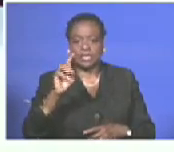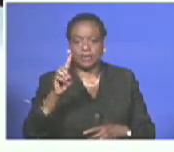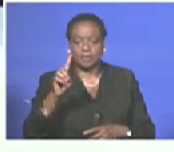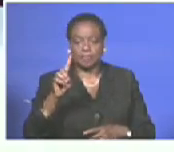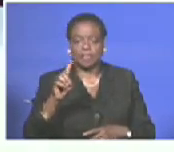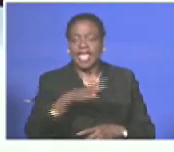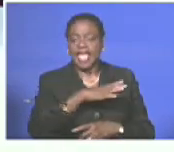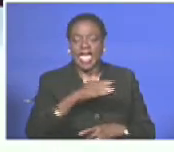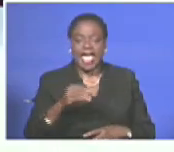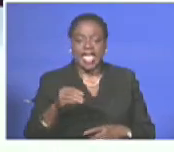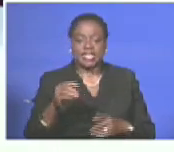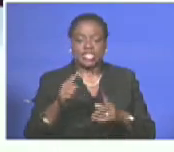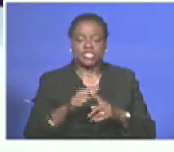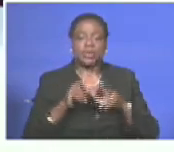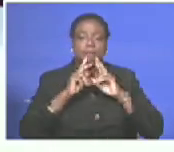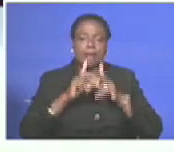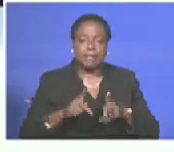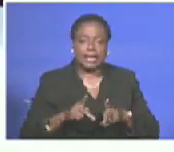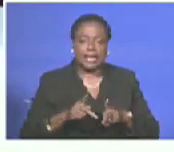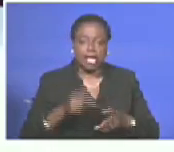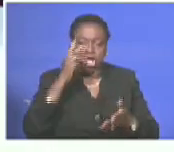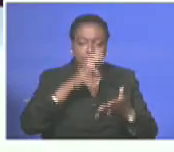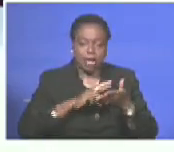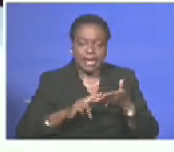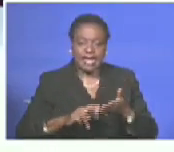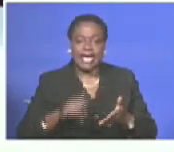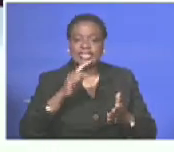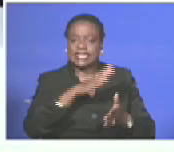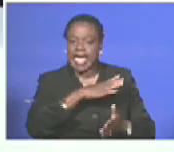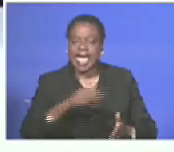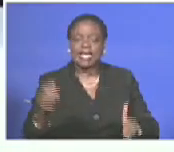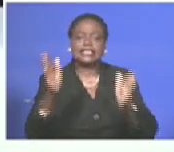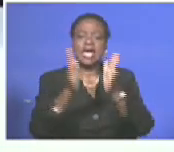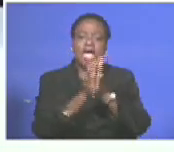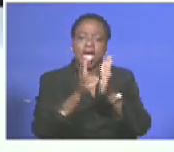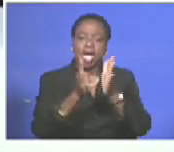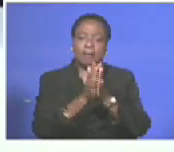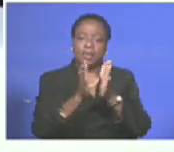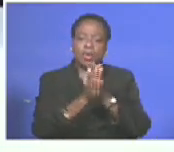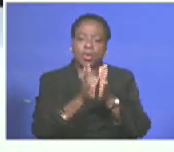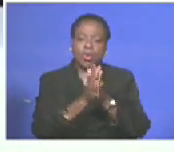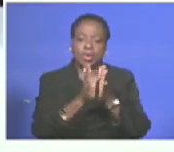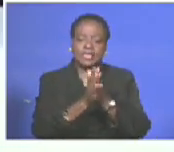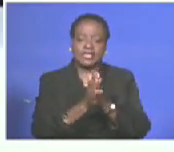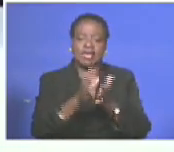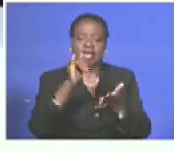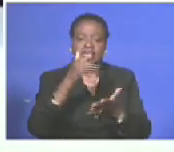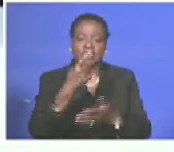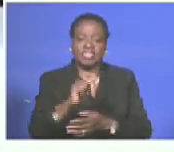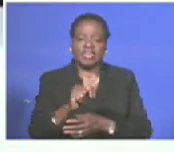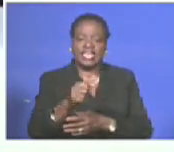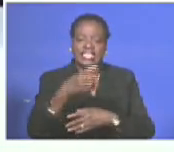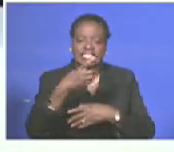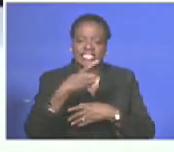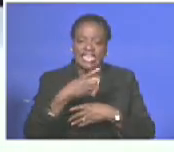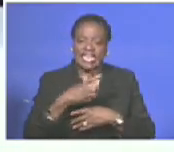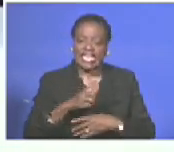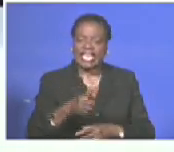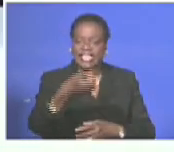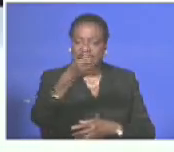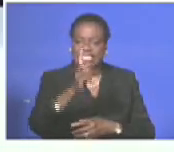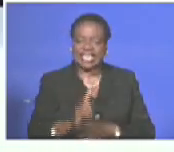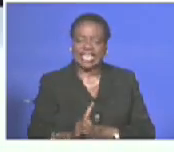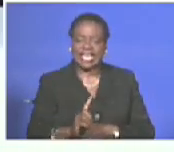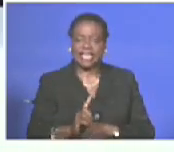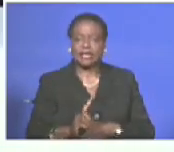and to publicly recognize and applaud the industrious and dedicated heroes of